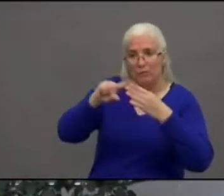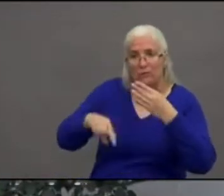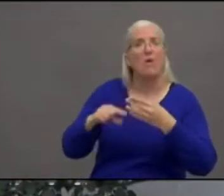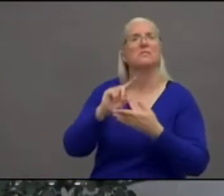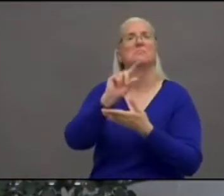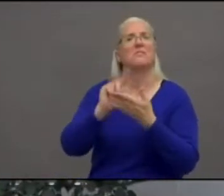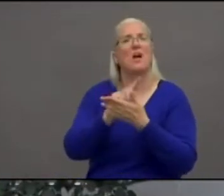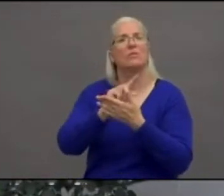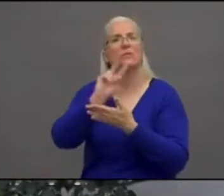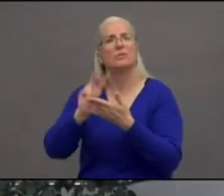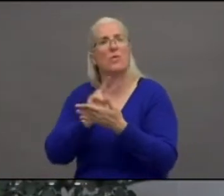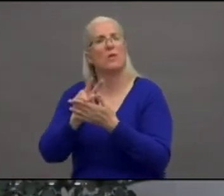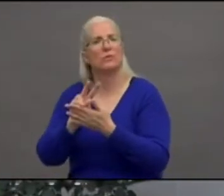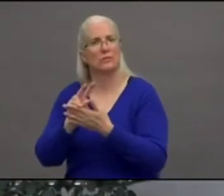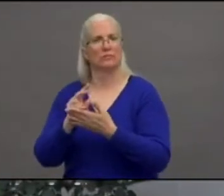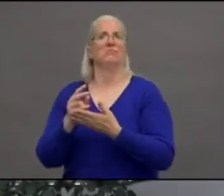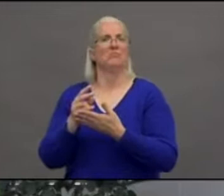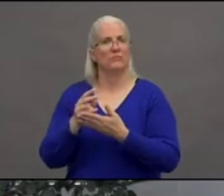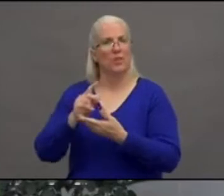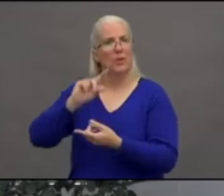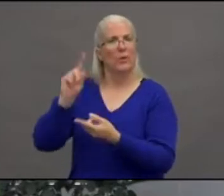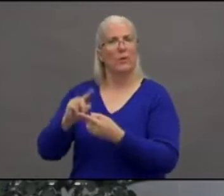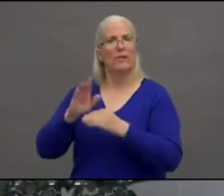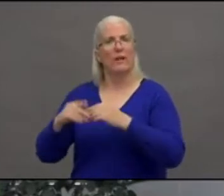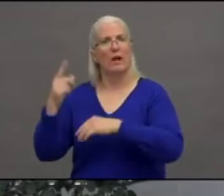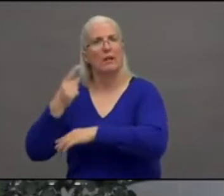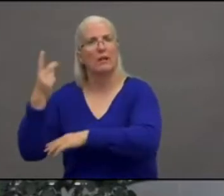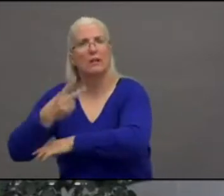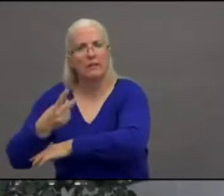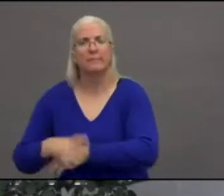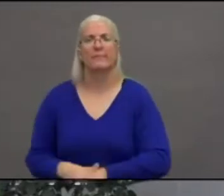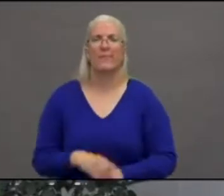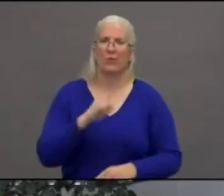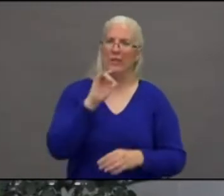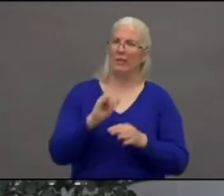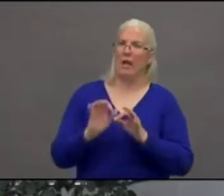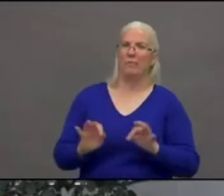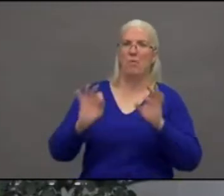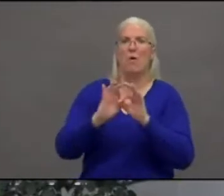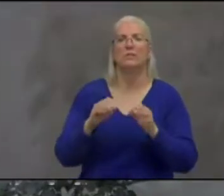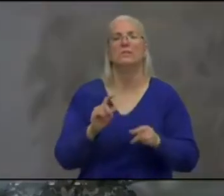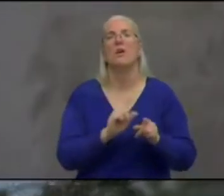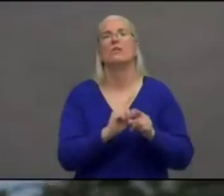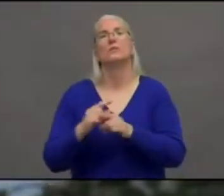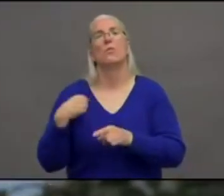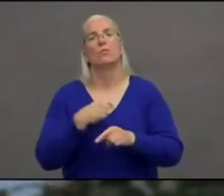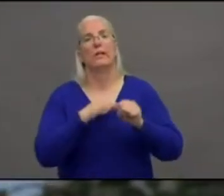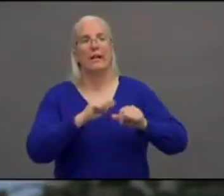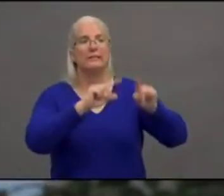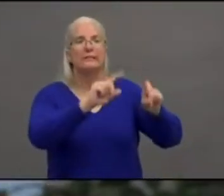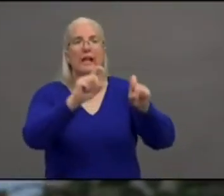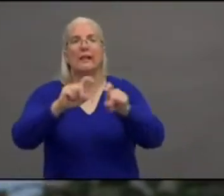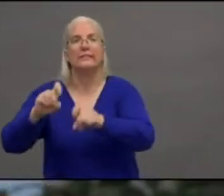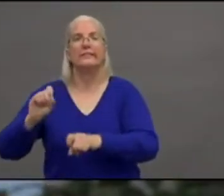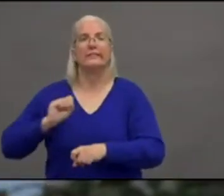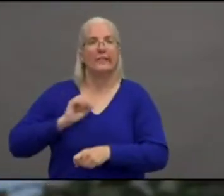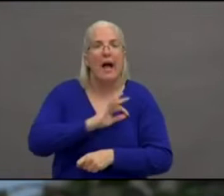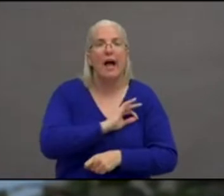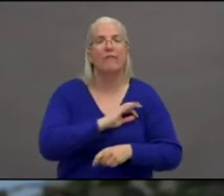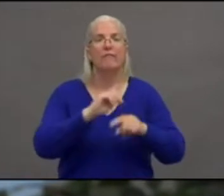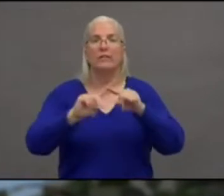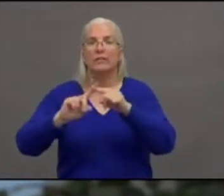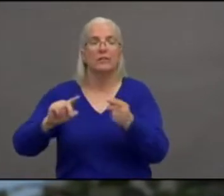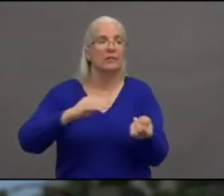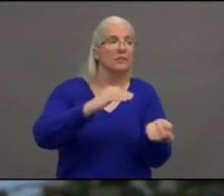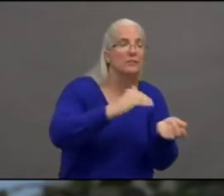varies a little bit, but that's been key. We are also able to test staff. So physicians, nurses, ancillary staff, housekeepers,